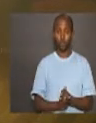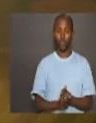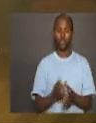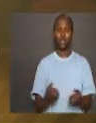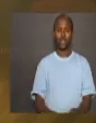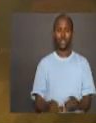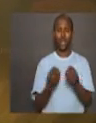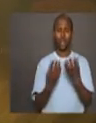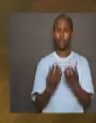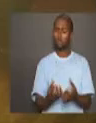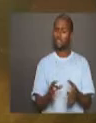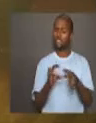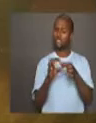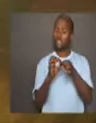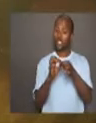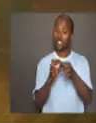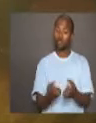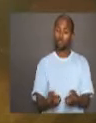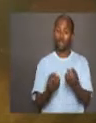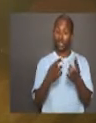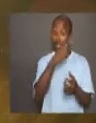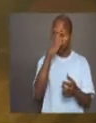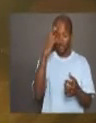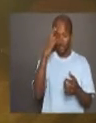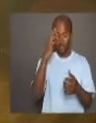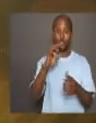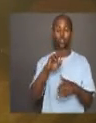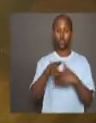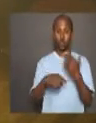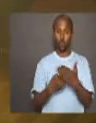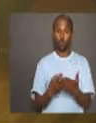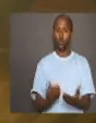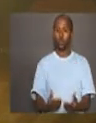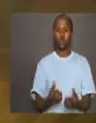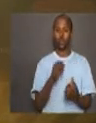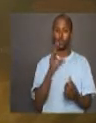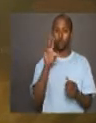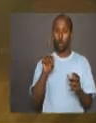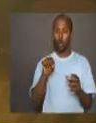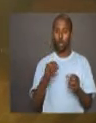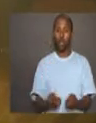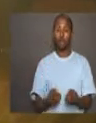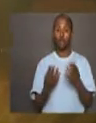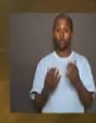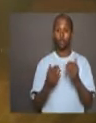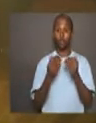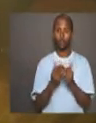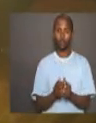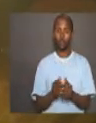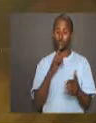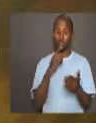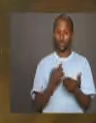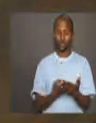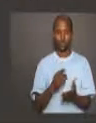There are infinitely many cases, so no amount of calculation could check them